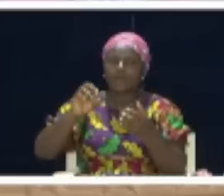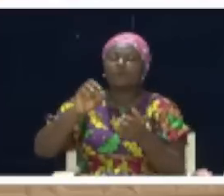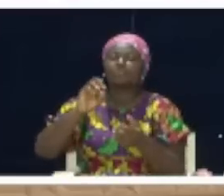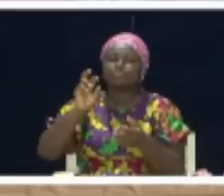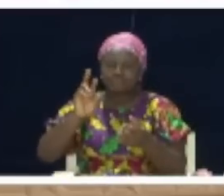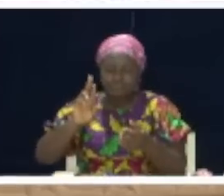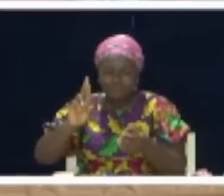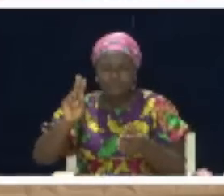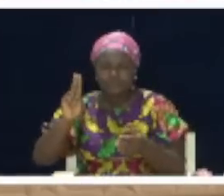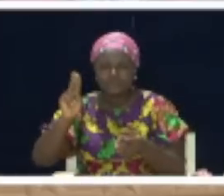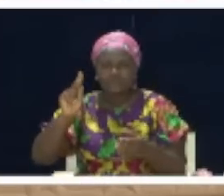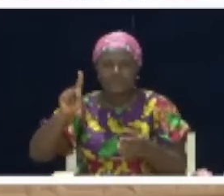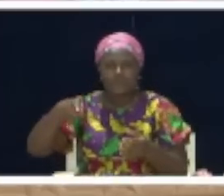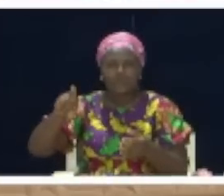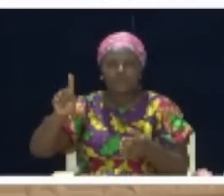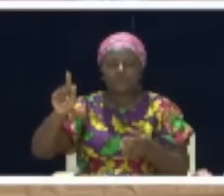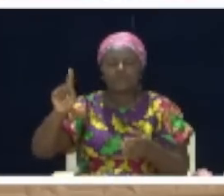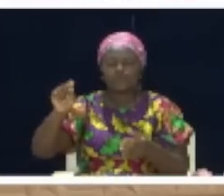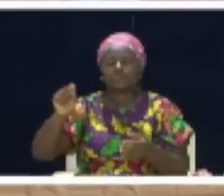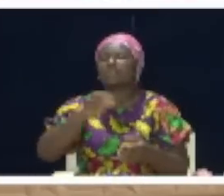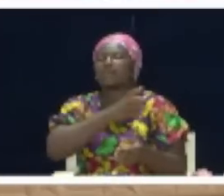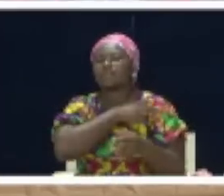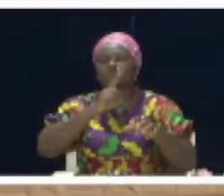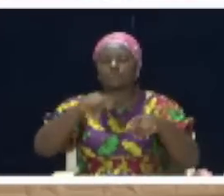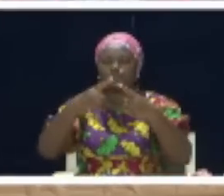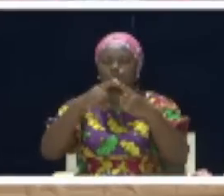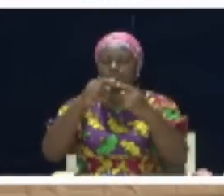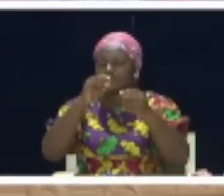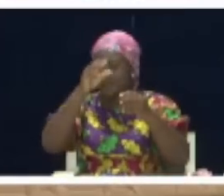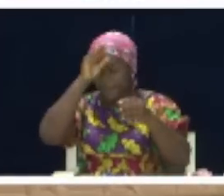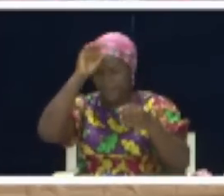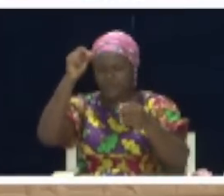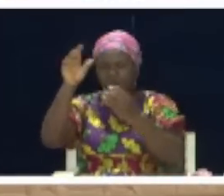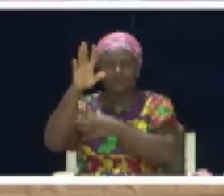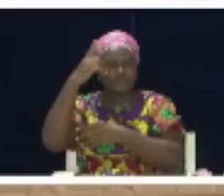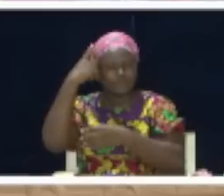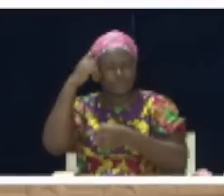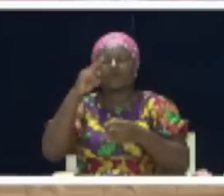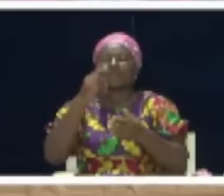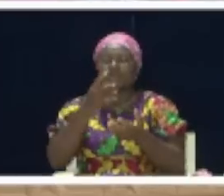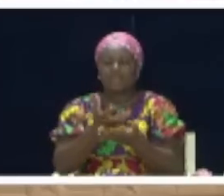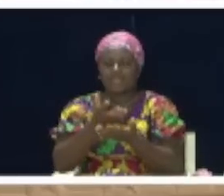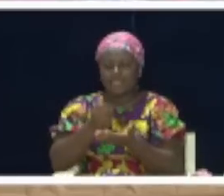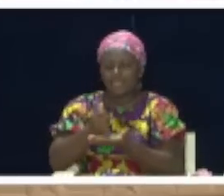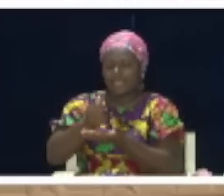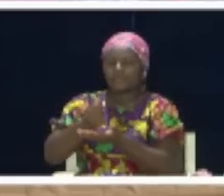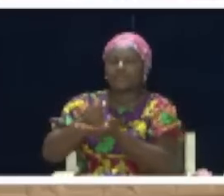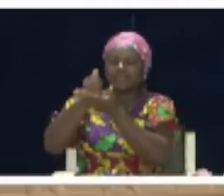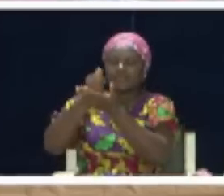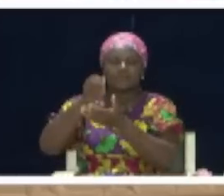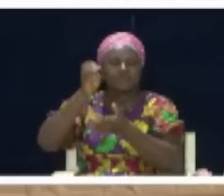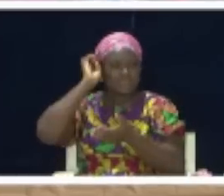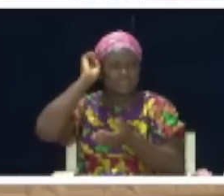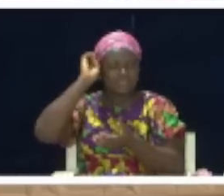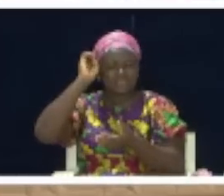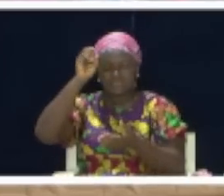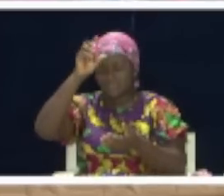And the man of God said, "What do you have in the house?" He said, just one little pot of oil.